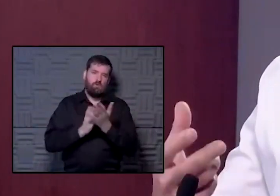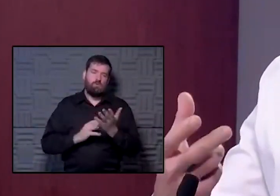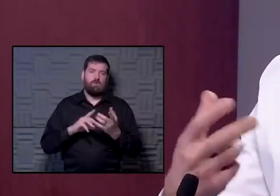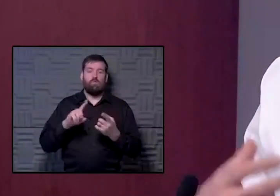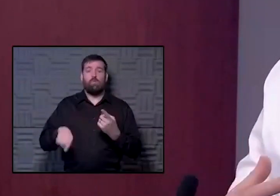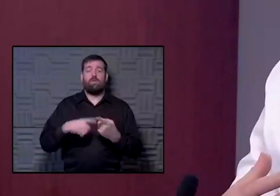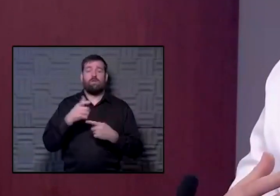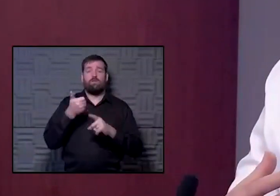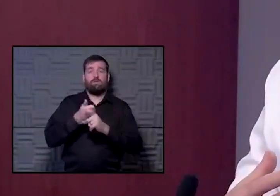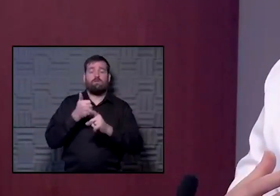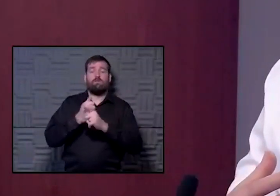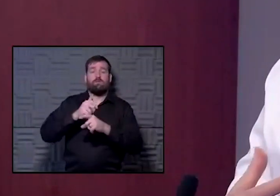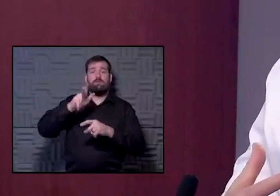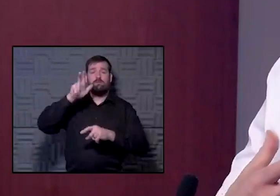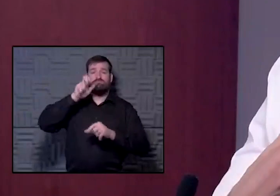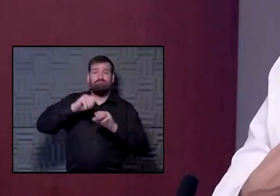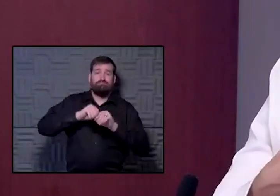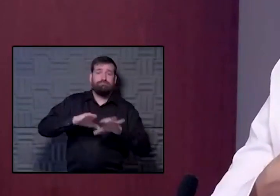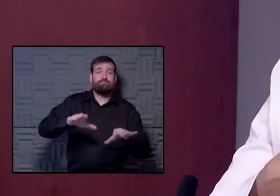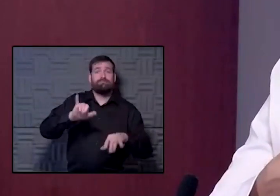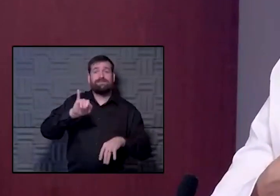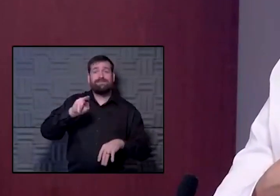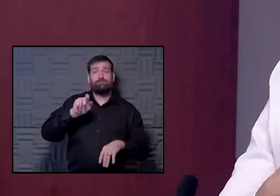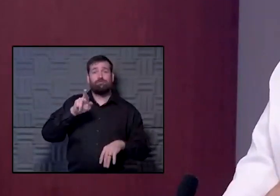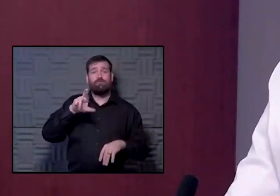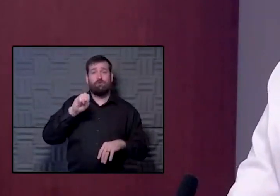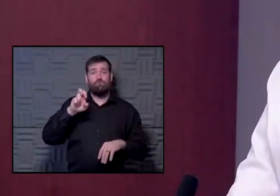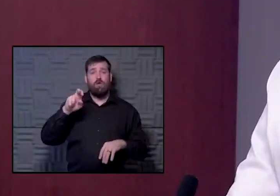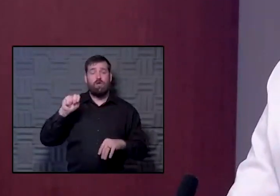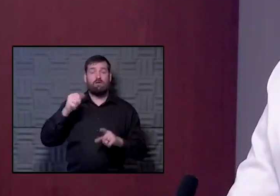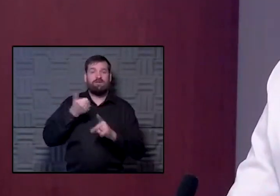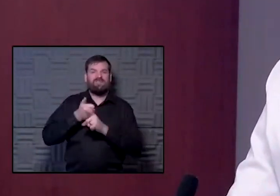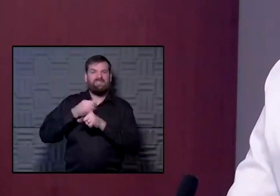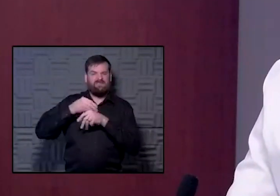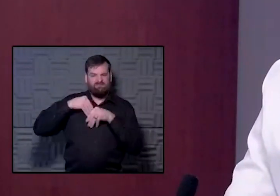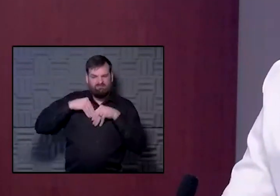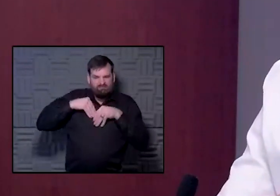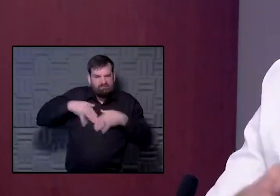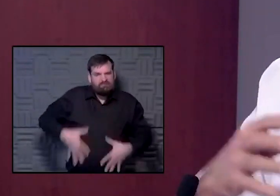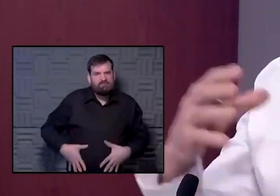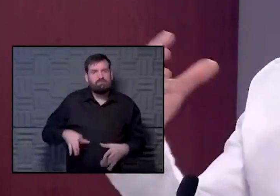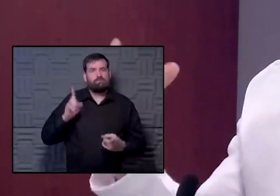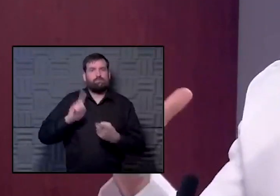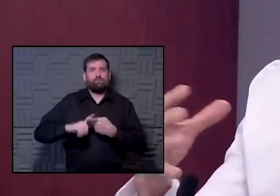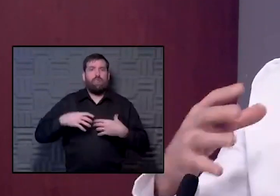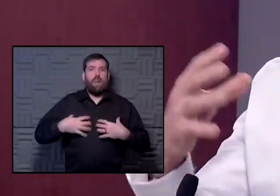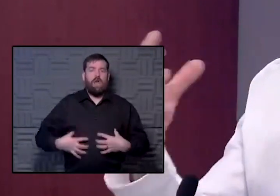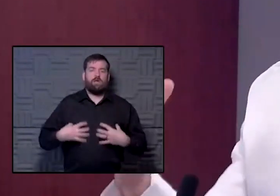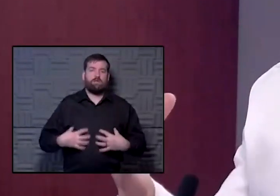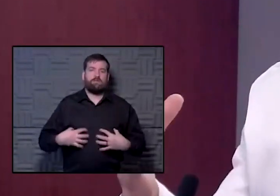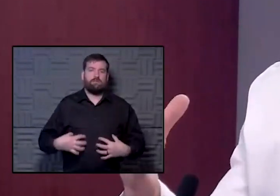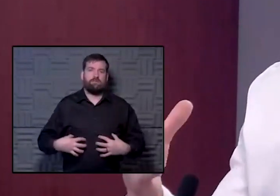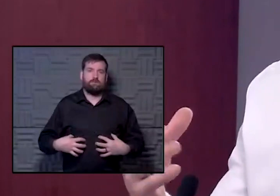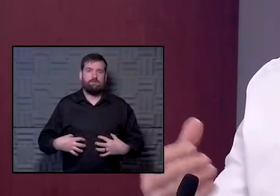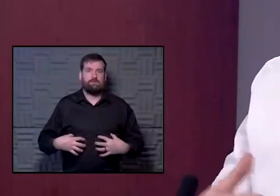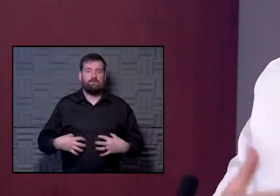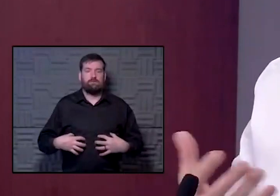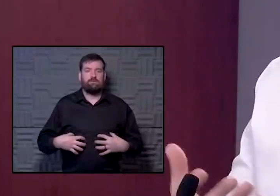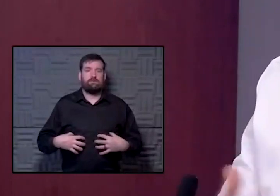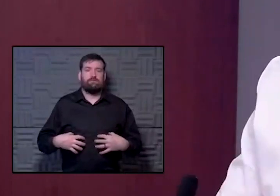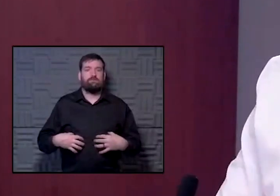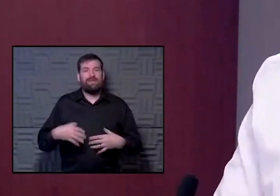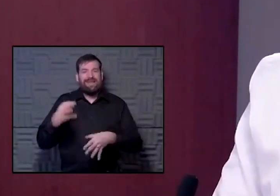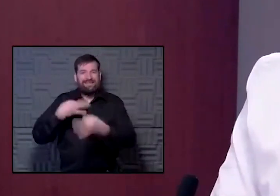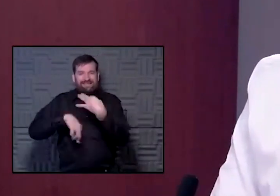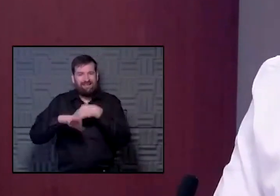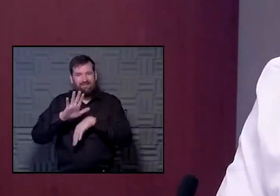you nebulize the interferon, you're getting it down into the lungs, less systemically across your entire body as